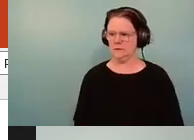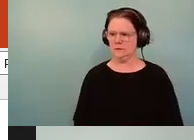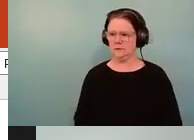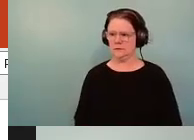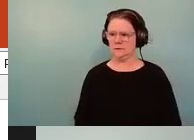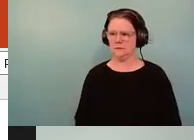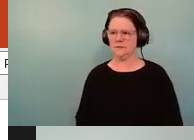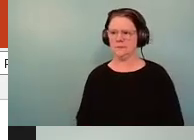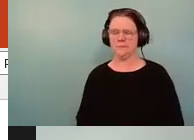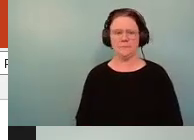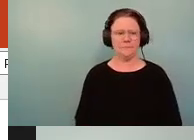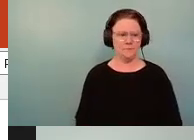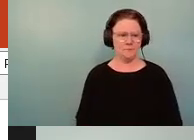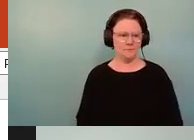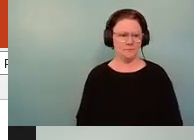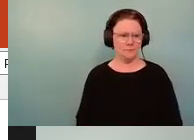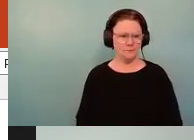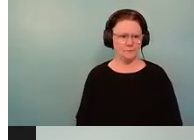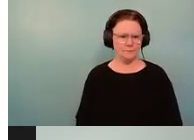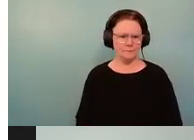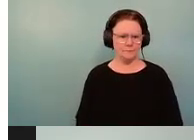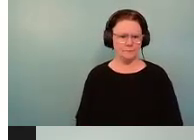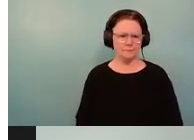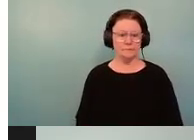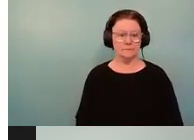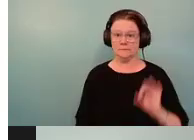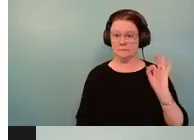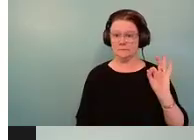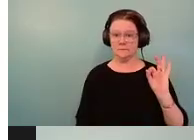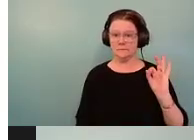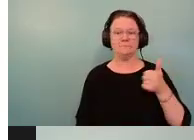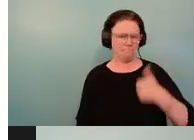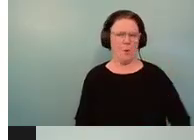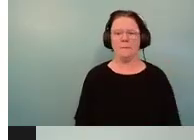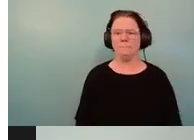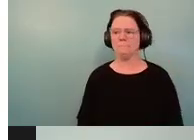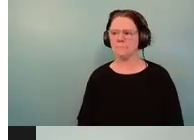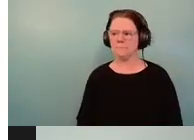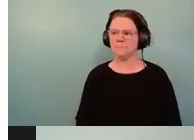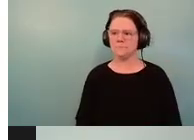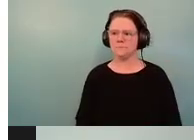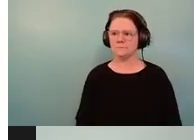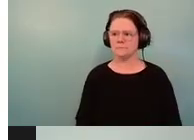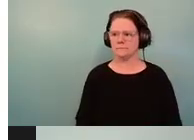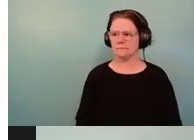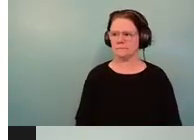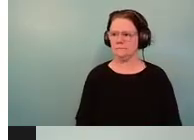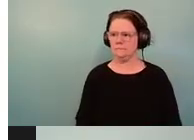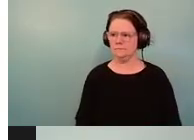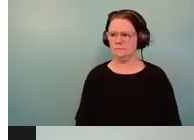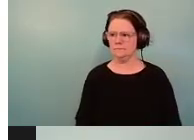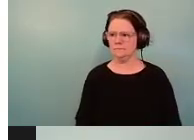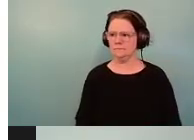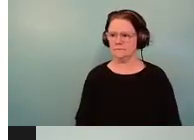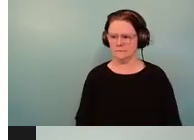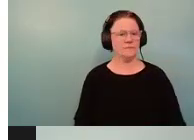it's not going in. Resume slideshow. Let's try that. Can you see it now? Yes. Now we're Oh, seeing the great. correct screen too. And